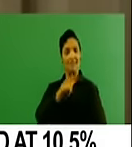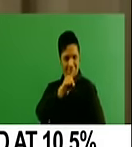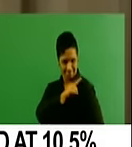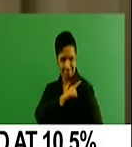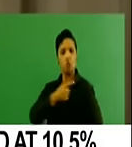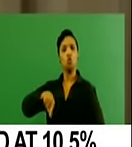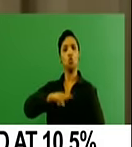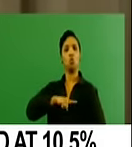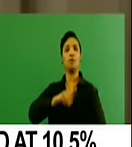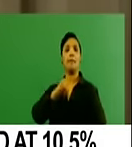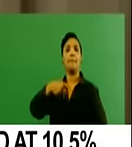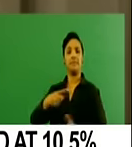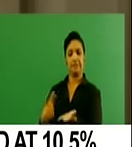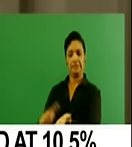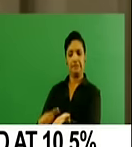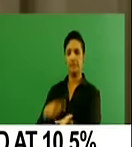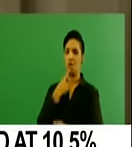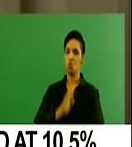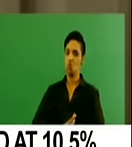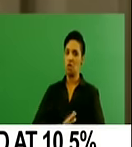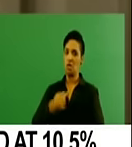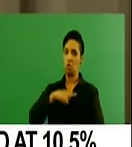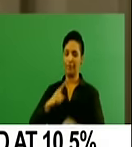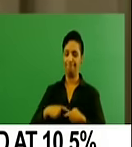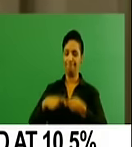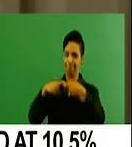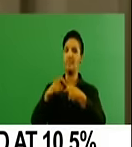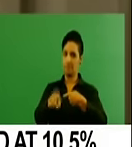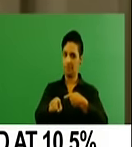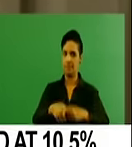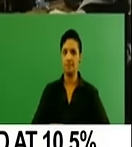room for us to press the pause button on the hiking cycle.